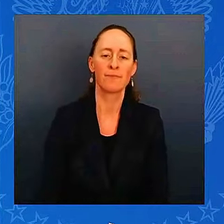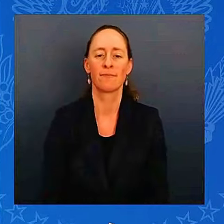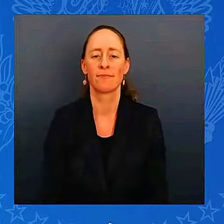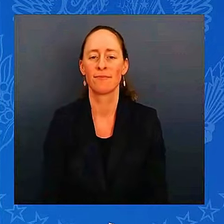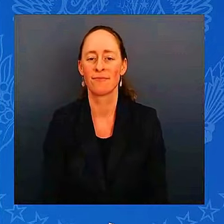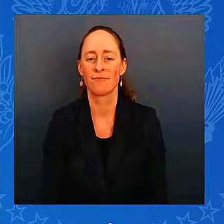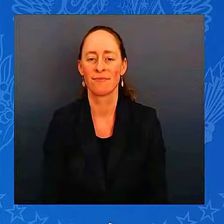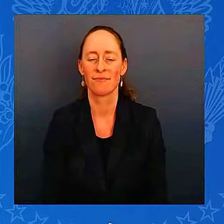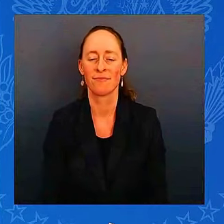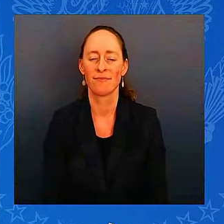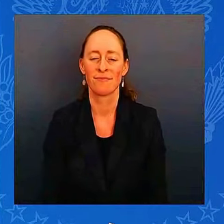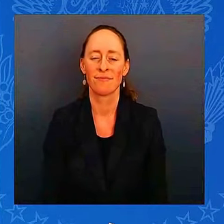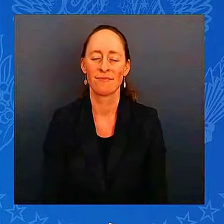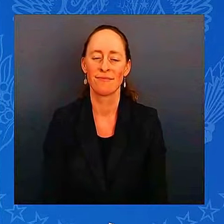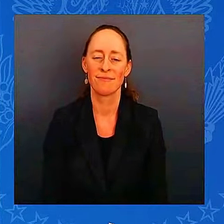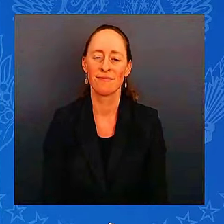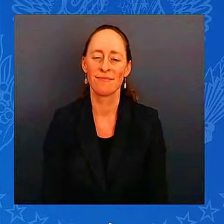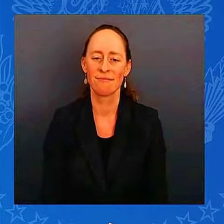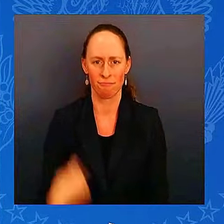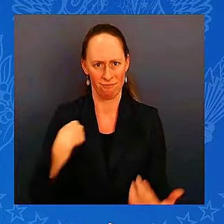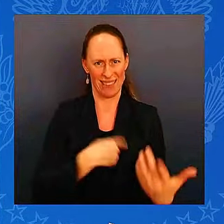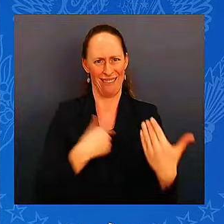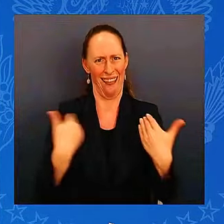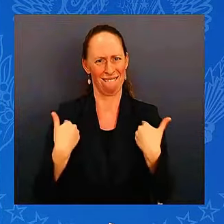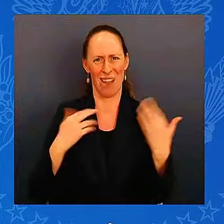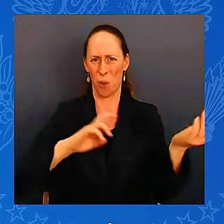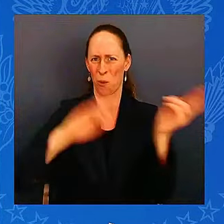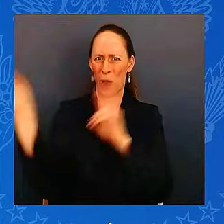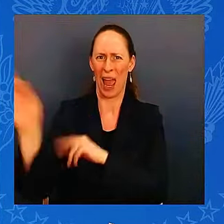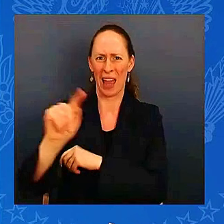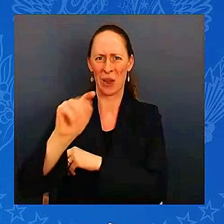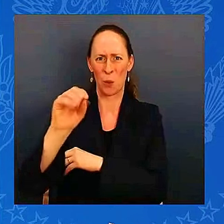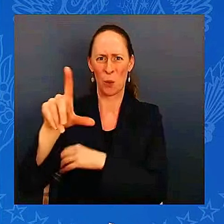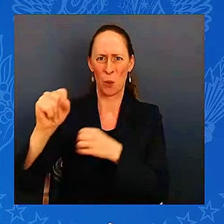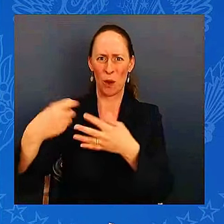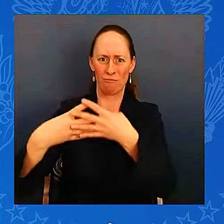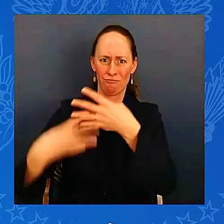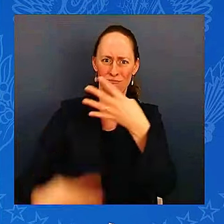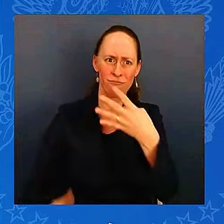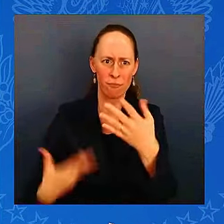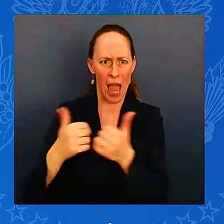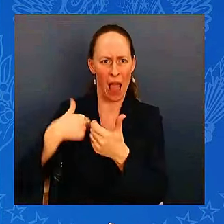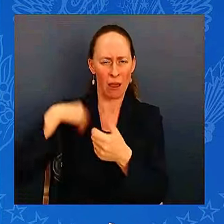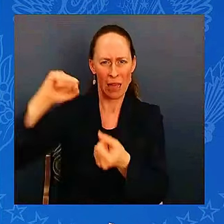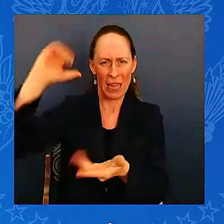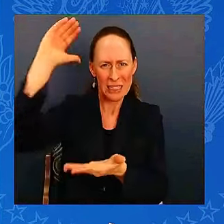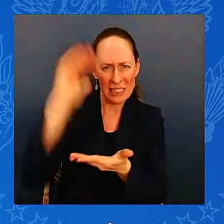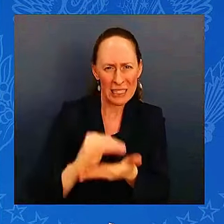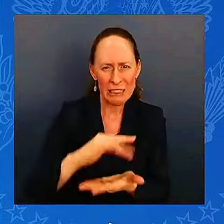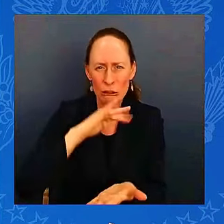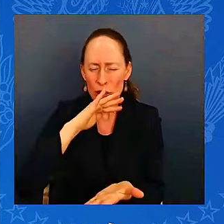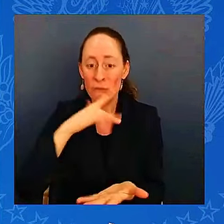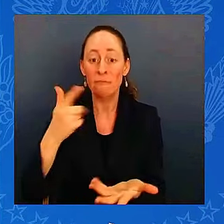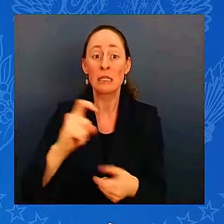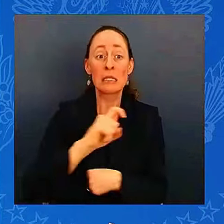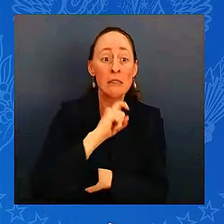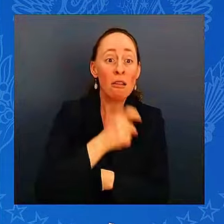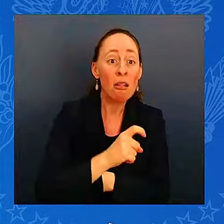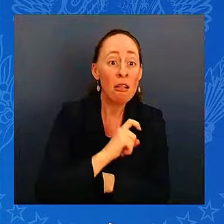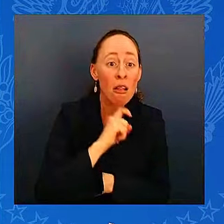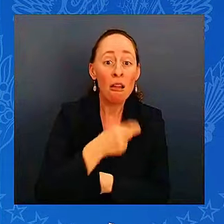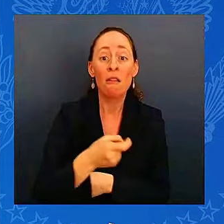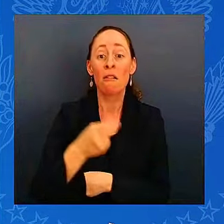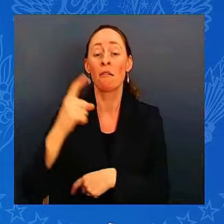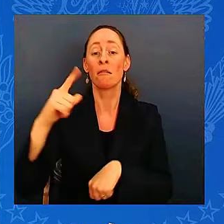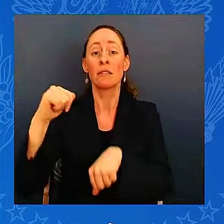time ever, we're beginning to produce clean steel, cement, and aluminum. I think most Americans have no idea how much pollution